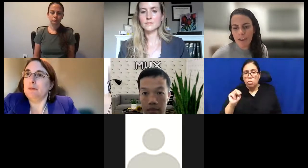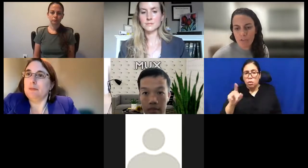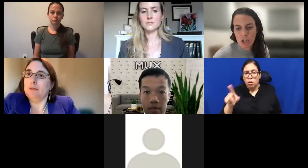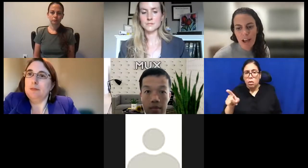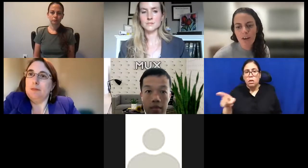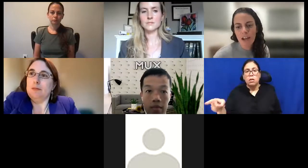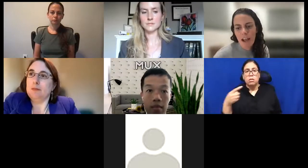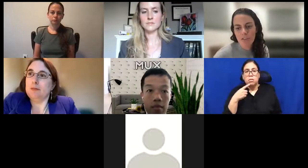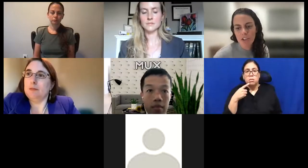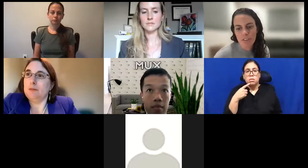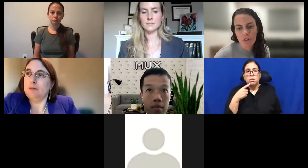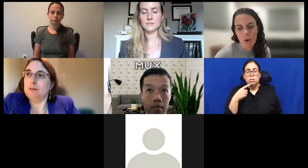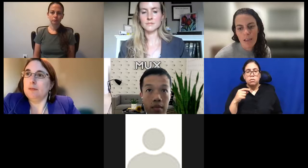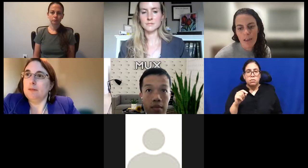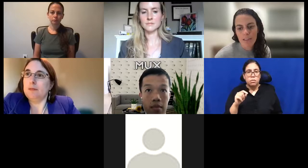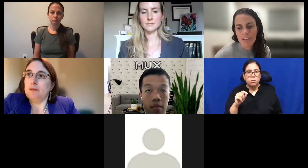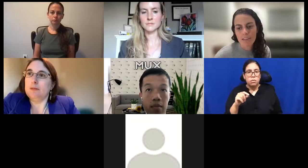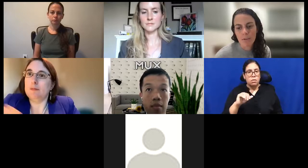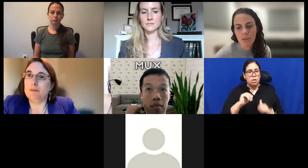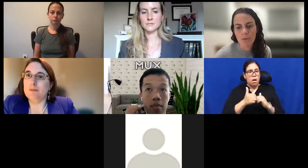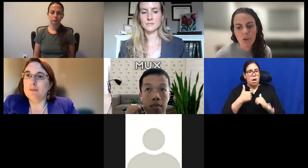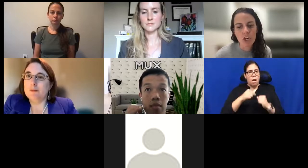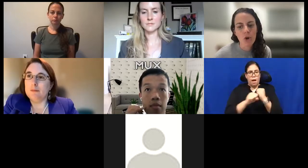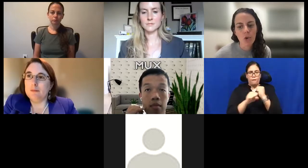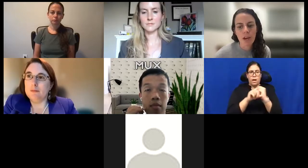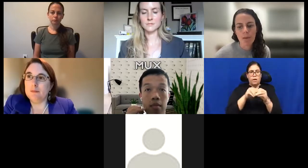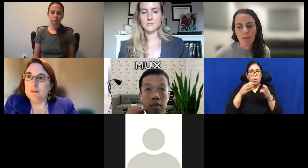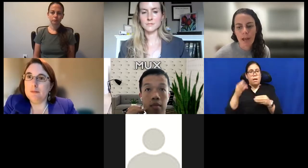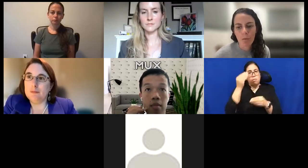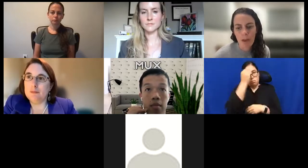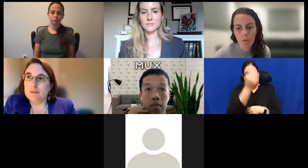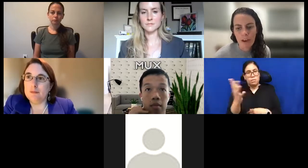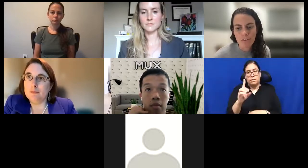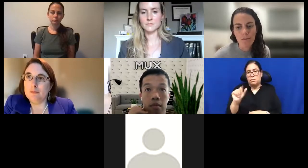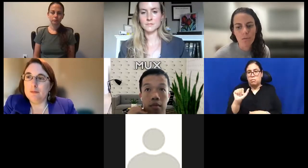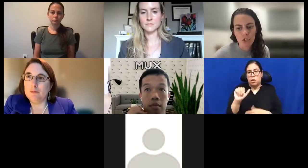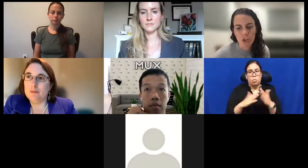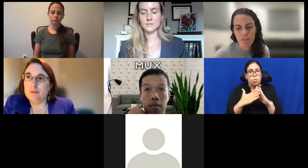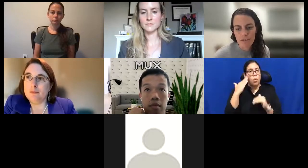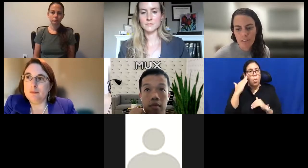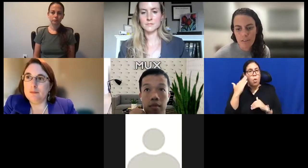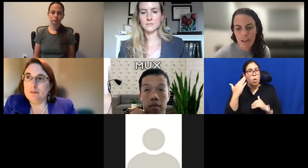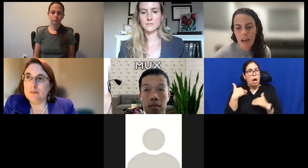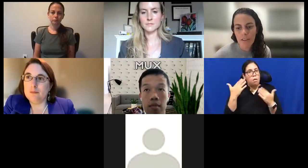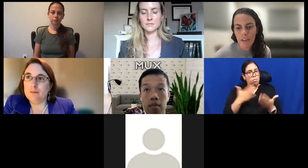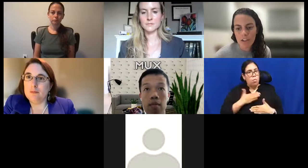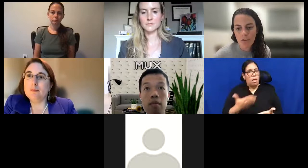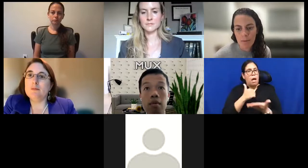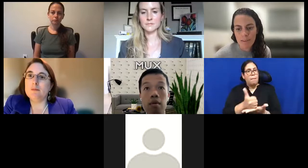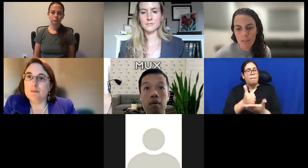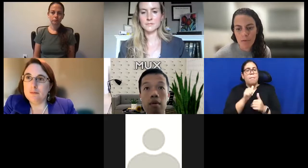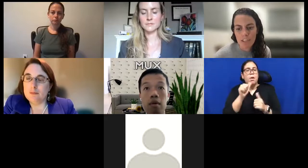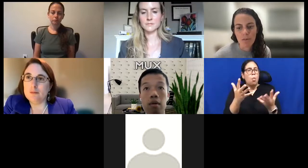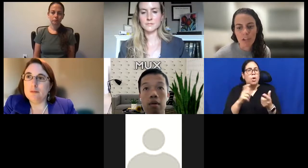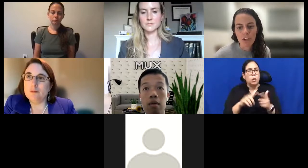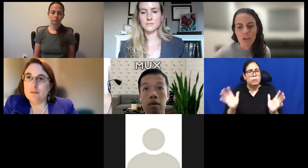I like this question. How can I advertise in a way that lets the disabled community know that I'm able to help them without seeming pushy or offensive? I'd like to surround